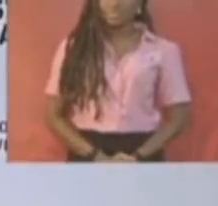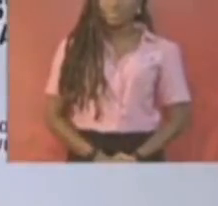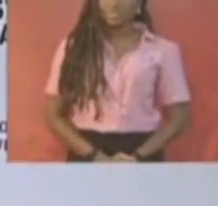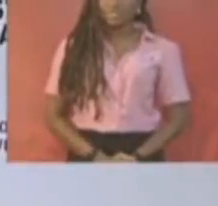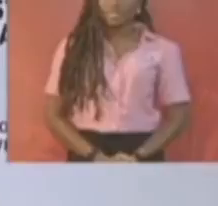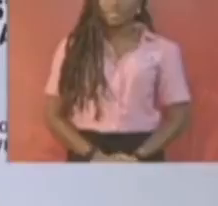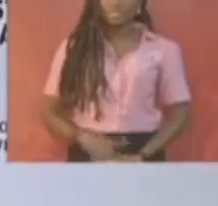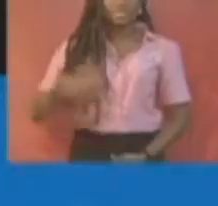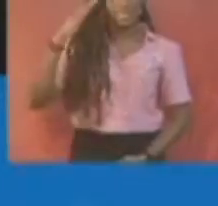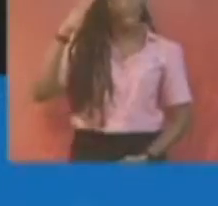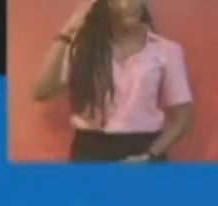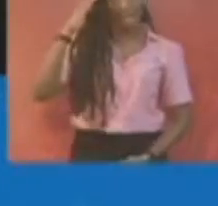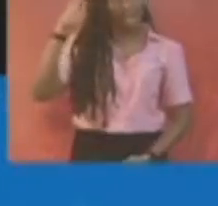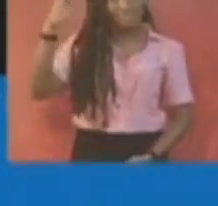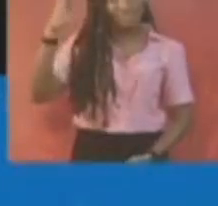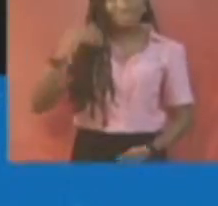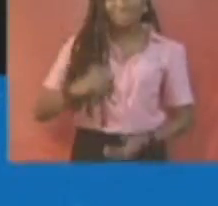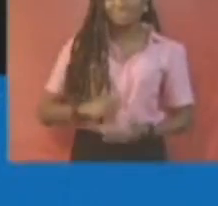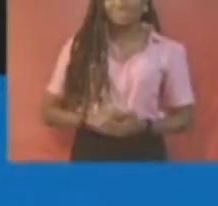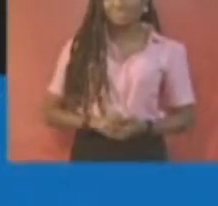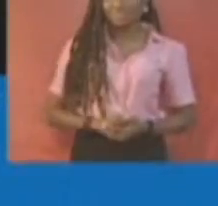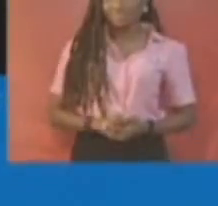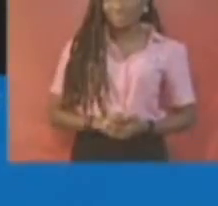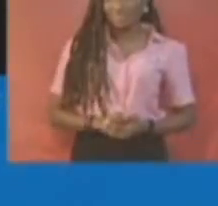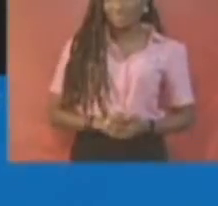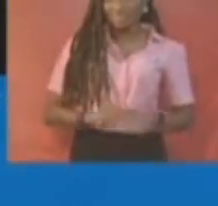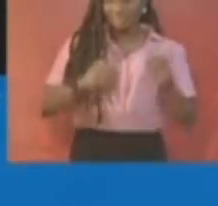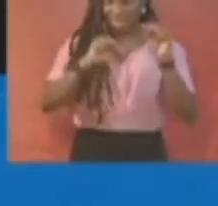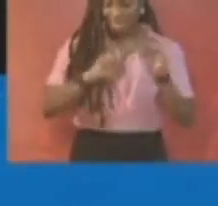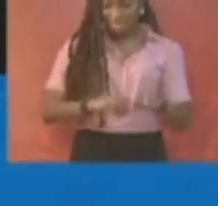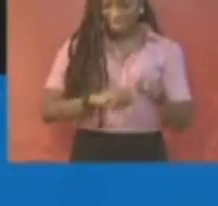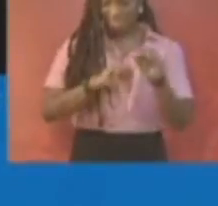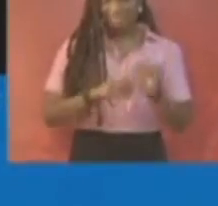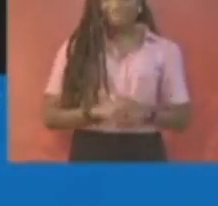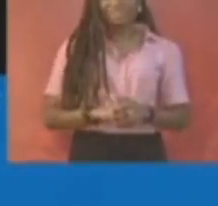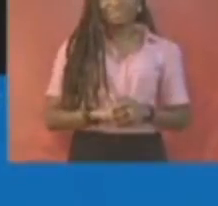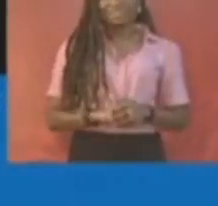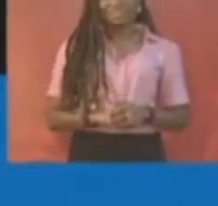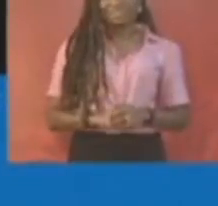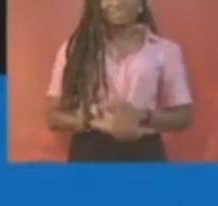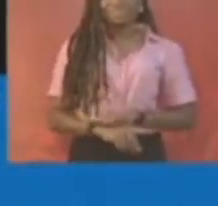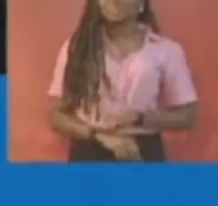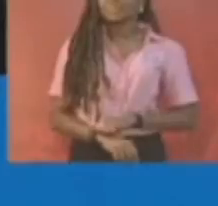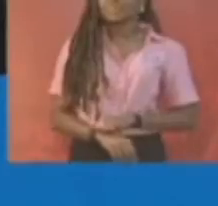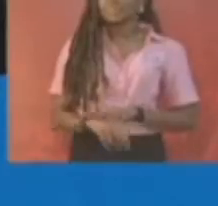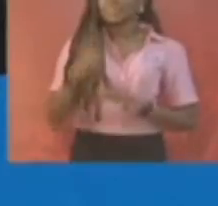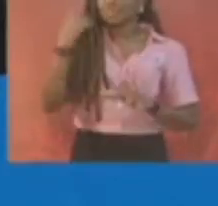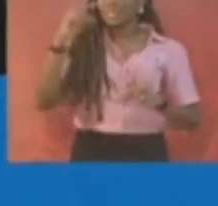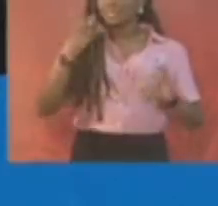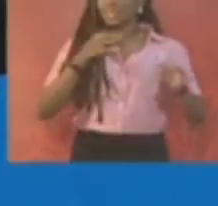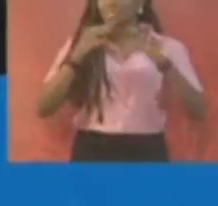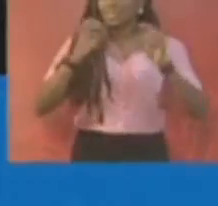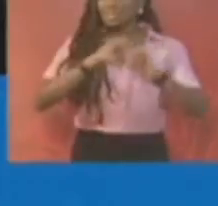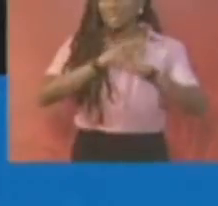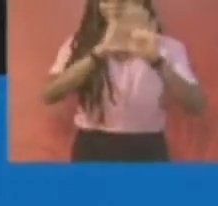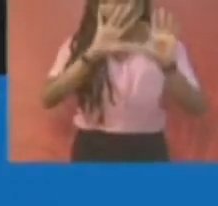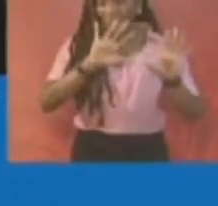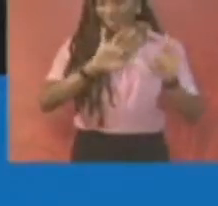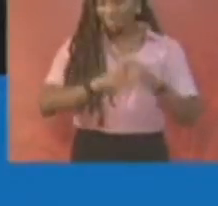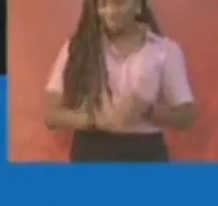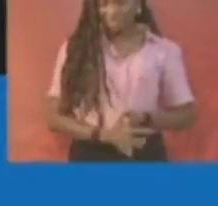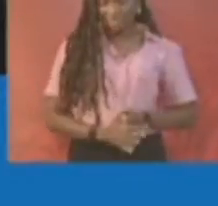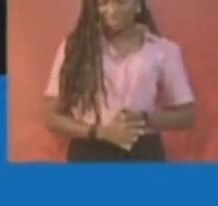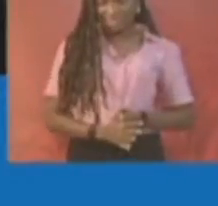Hi, good morning again. Yes, Dr. Hines, just to clarify the numbers in the prison